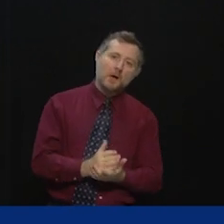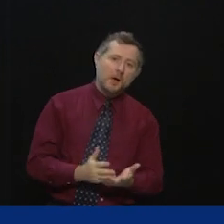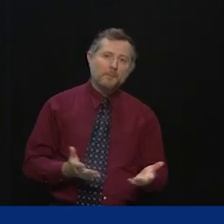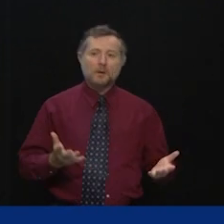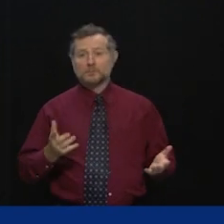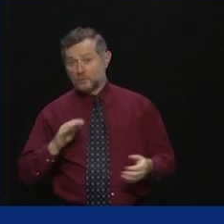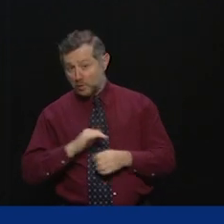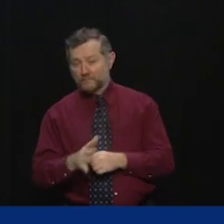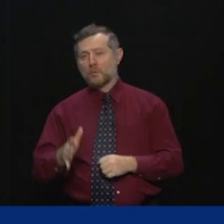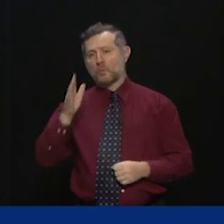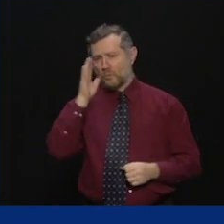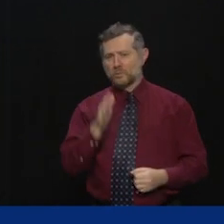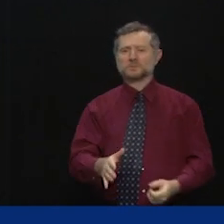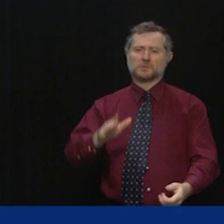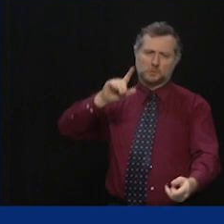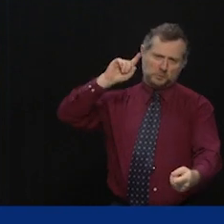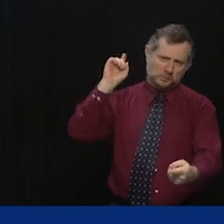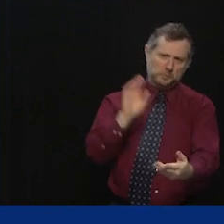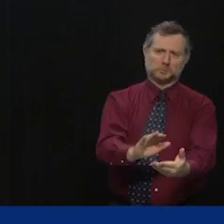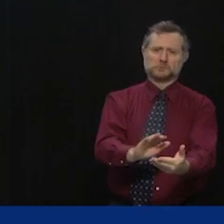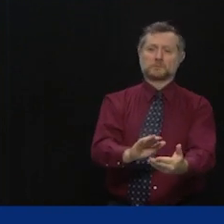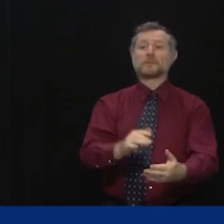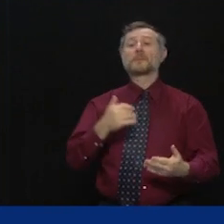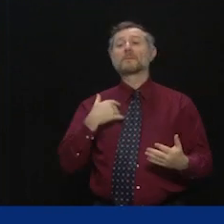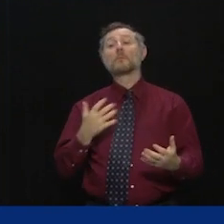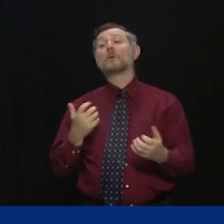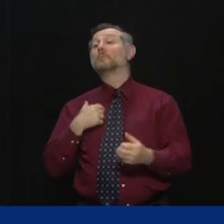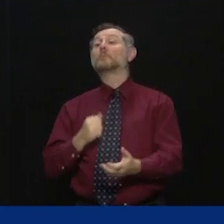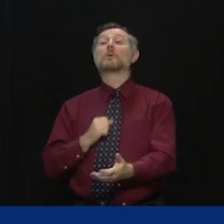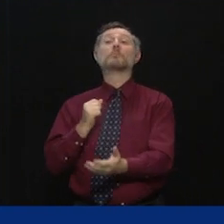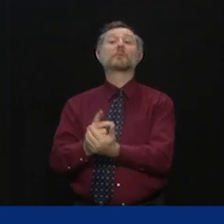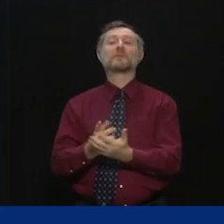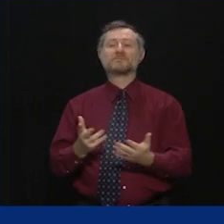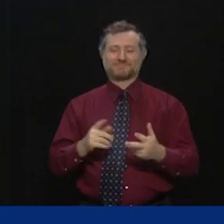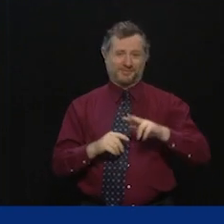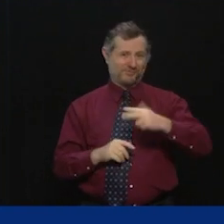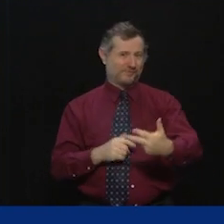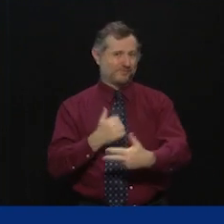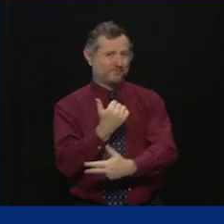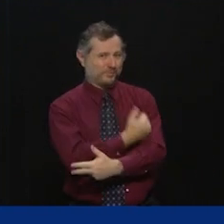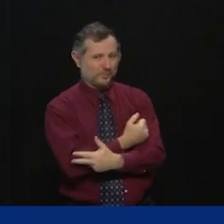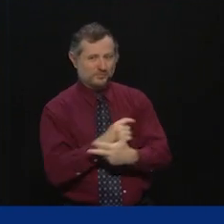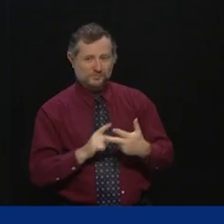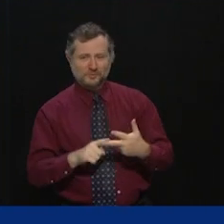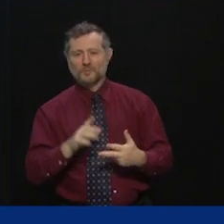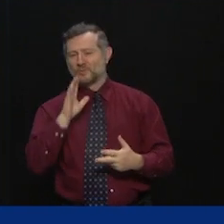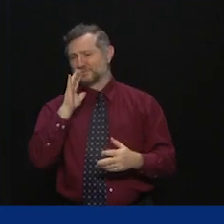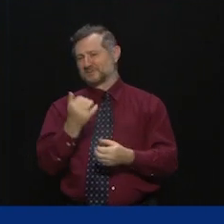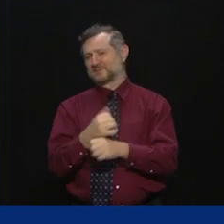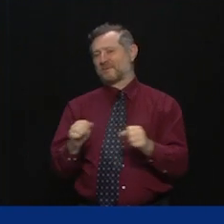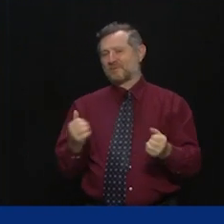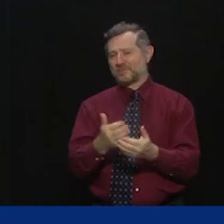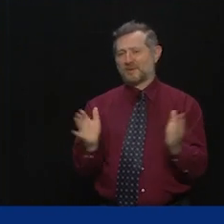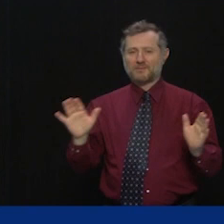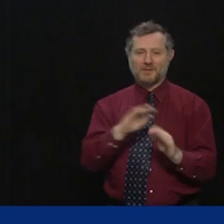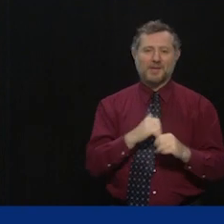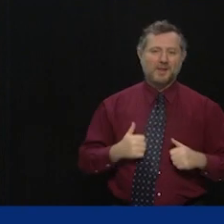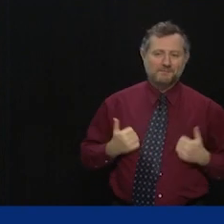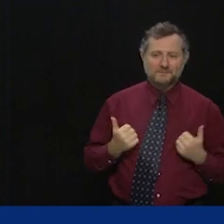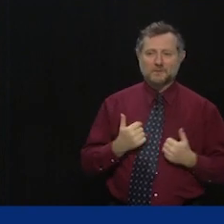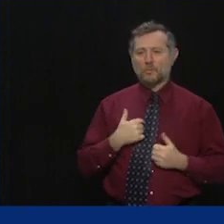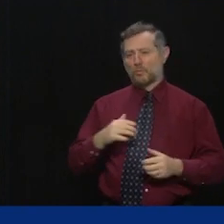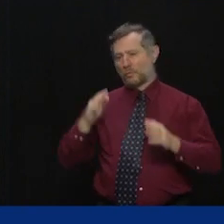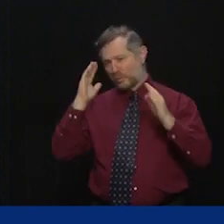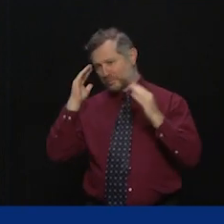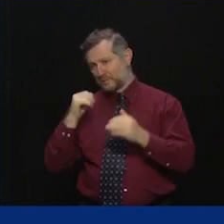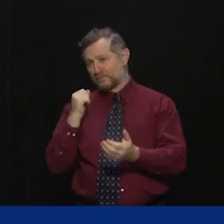And we've been given the approval to have this booster shot, which will save even more lives. And I do hope that we soon get the approvals from the federal